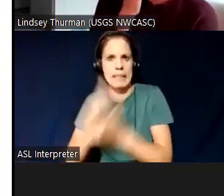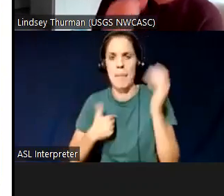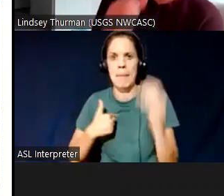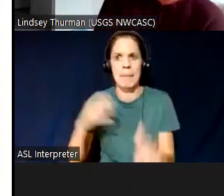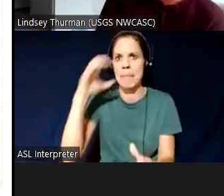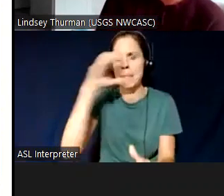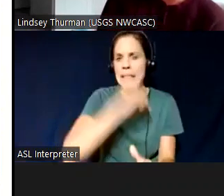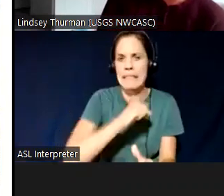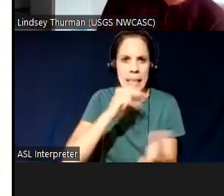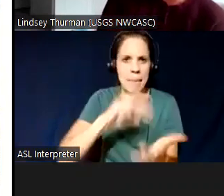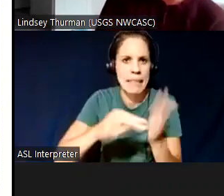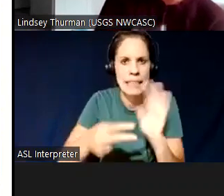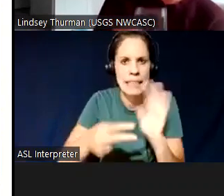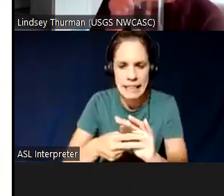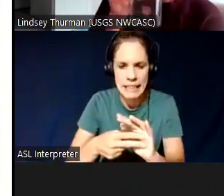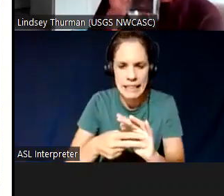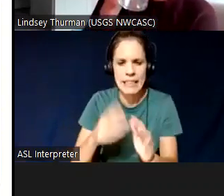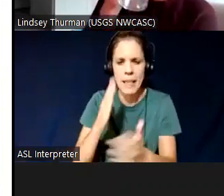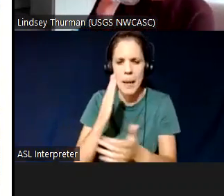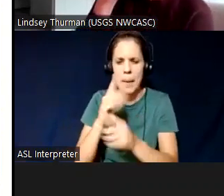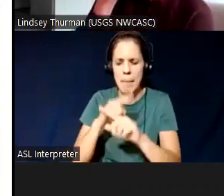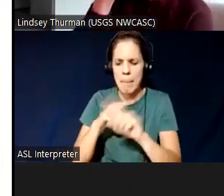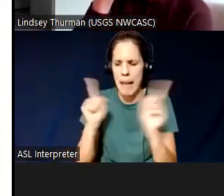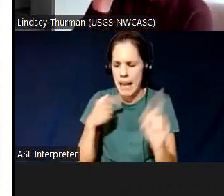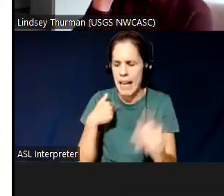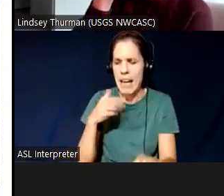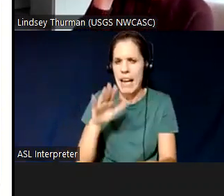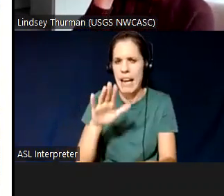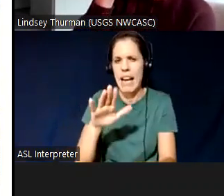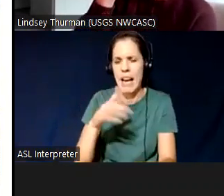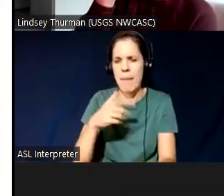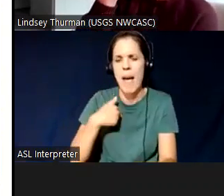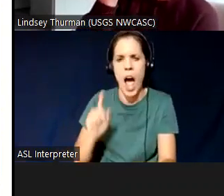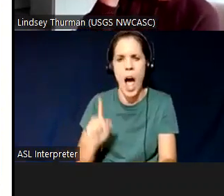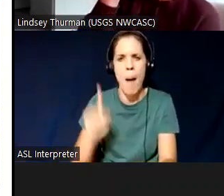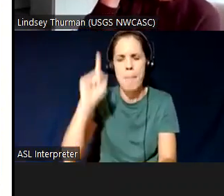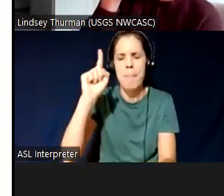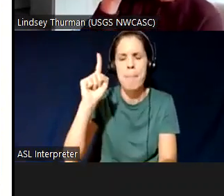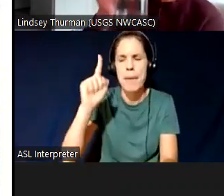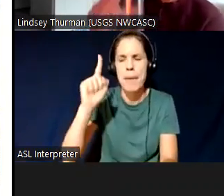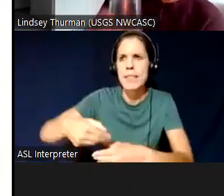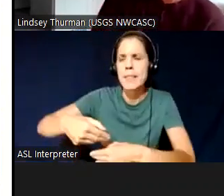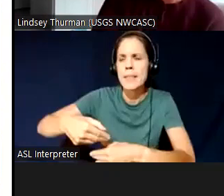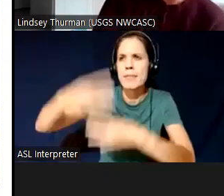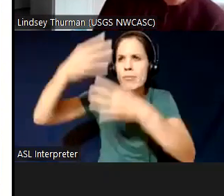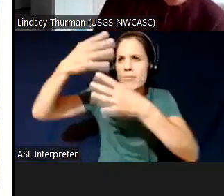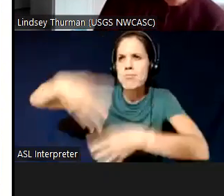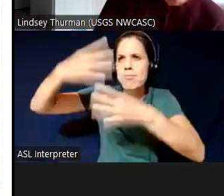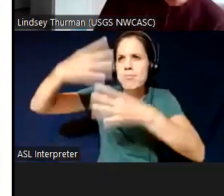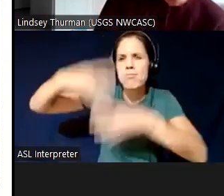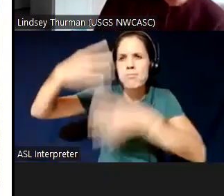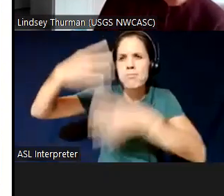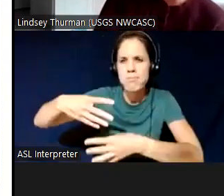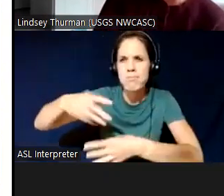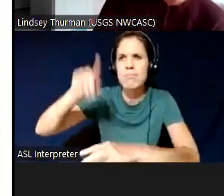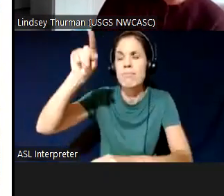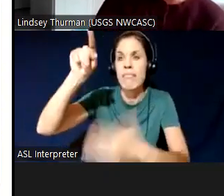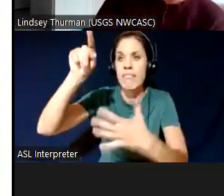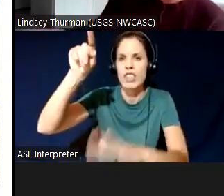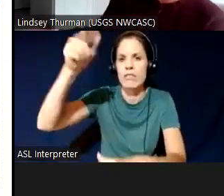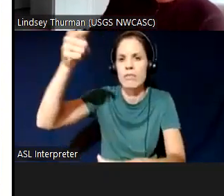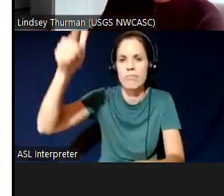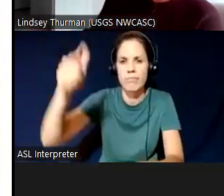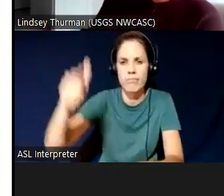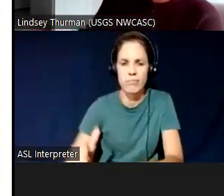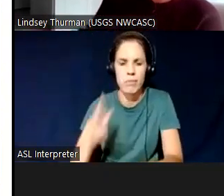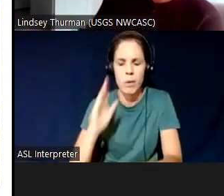going back here just to grab a couple from up top, and then I'll move down through. I kind of lost